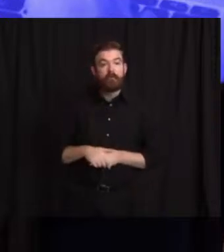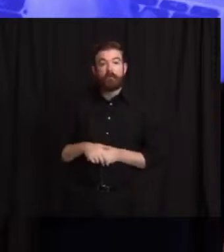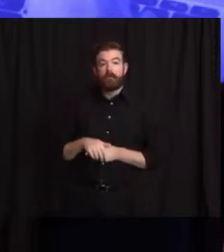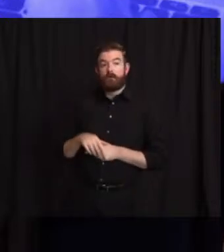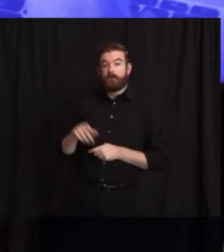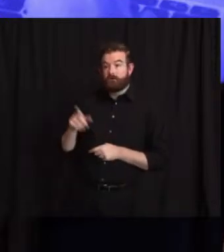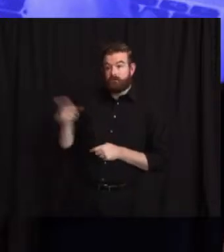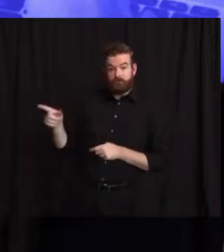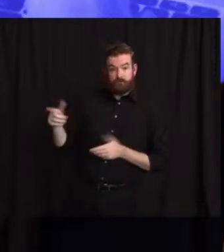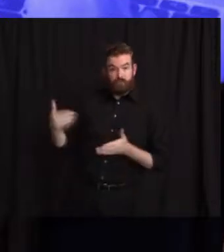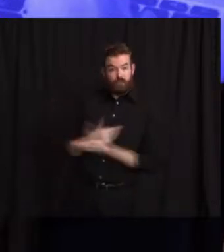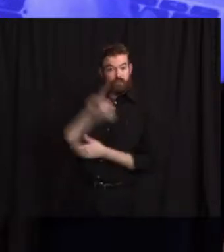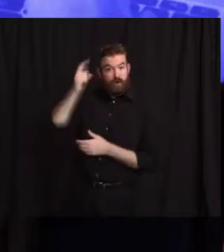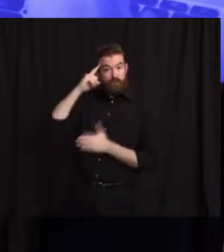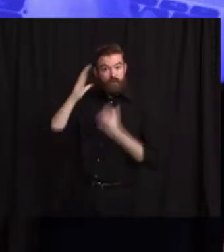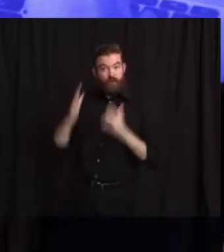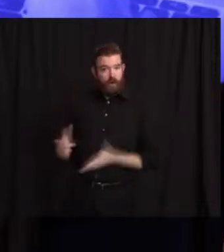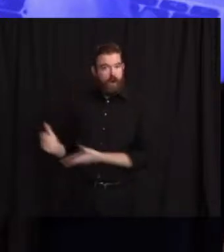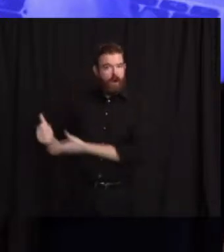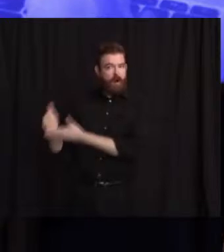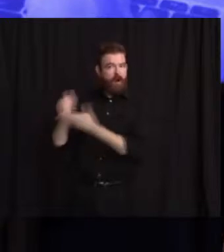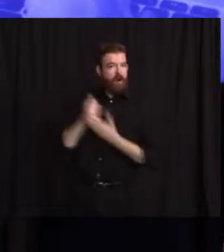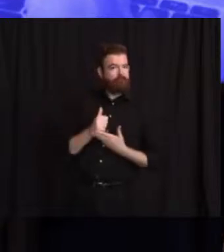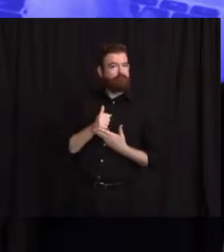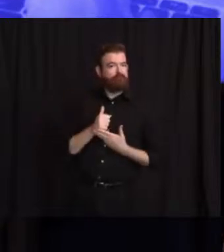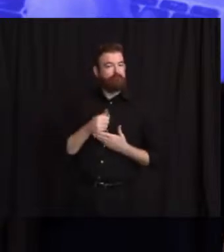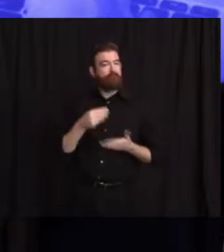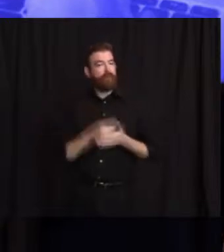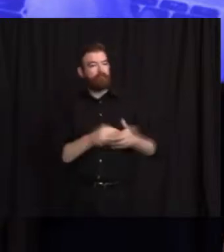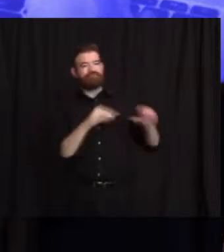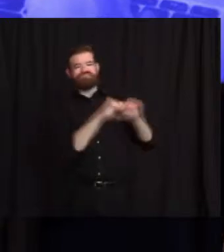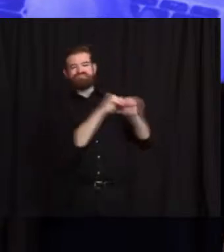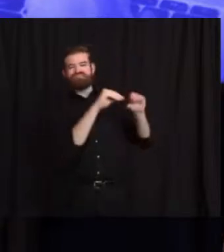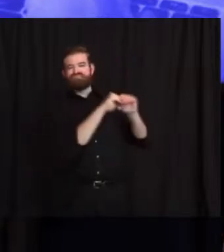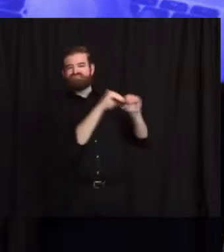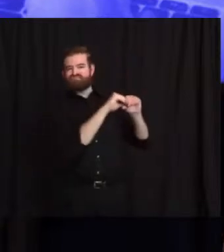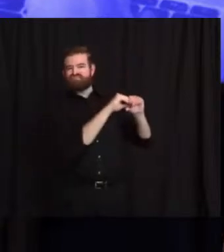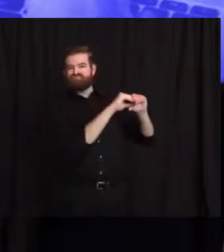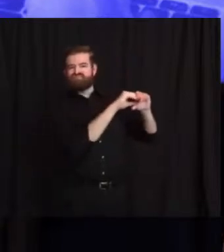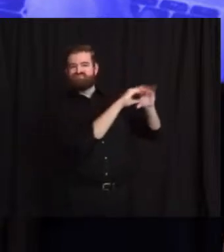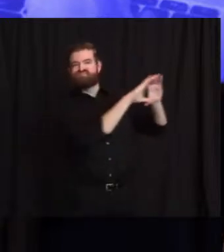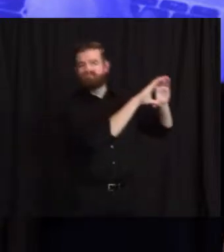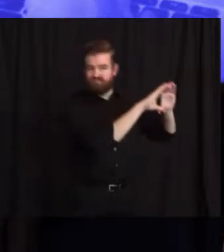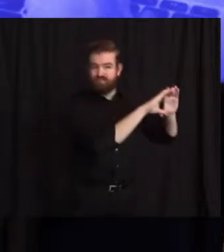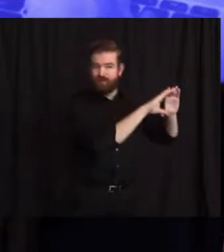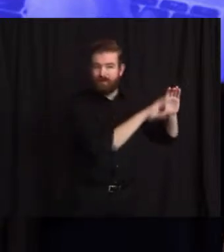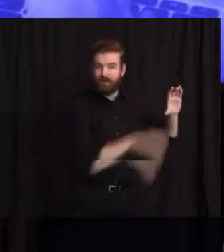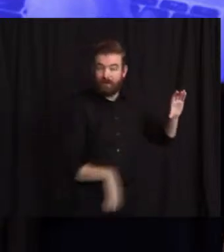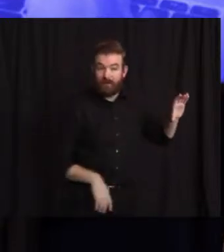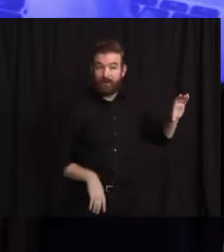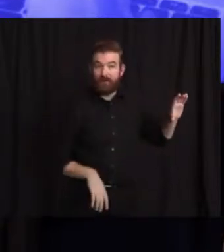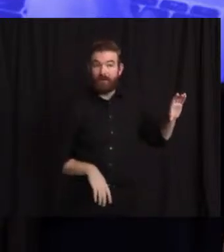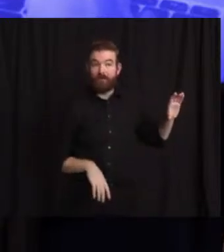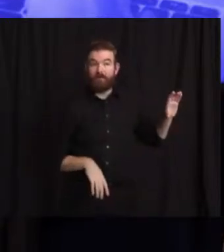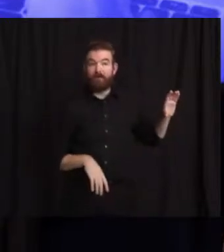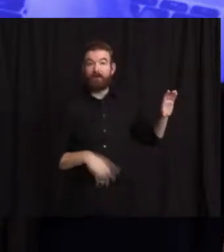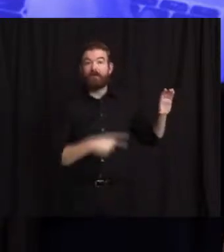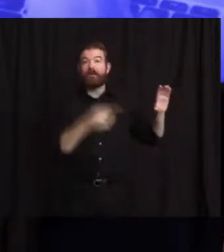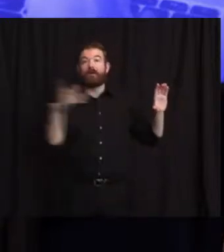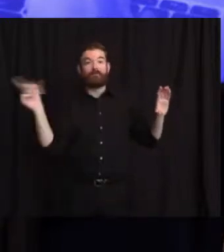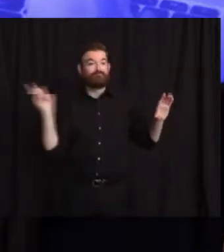condition, doing it the way most families do, shoring up our savings, paying our bills, and investing